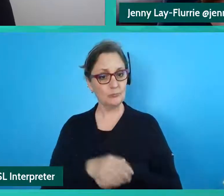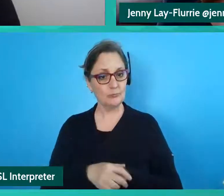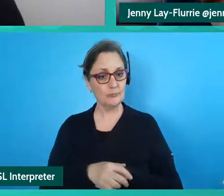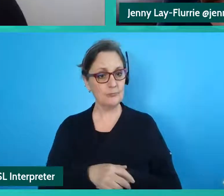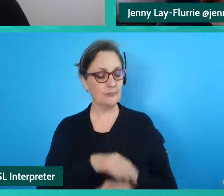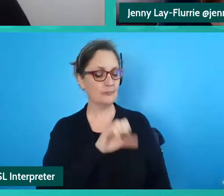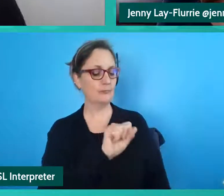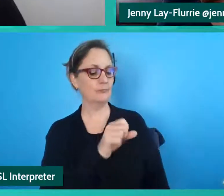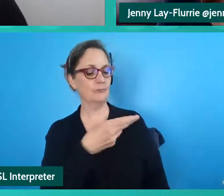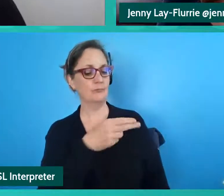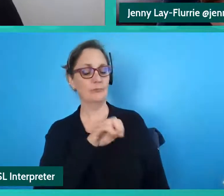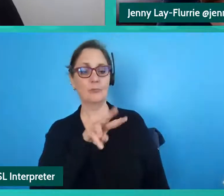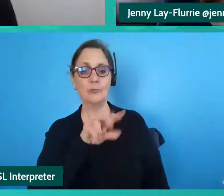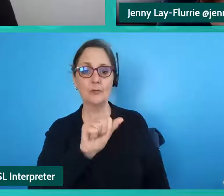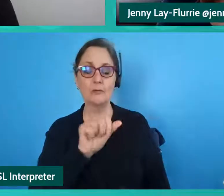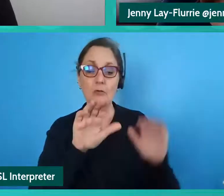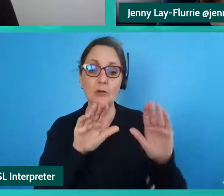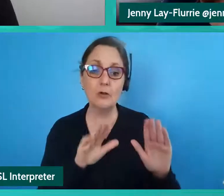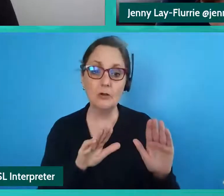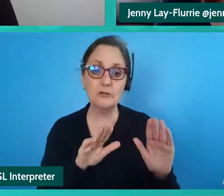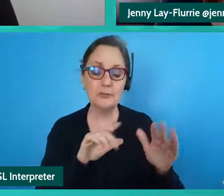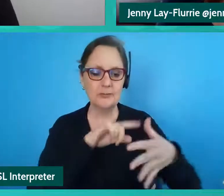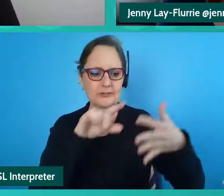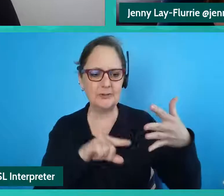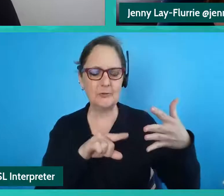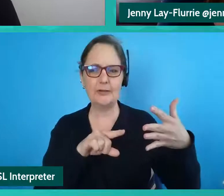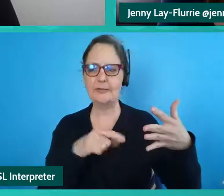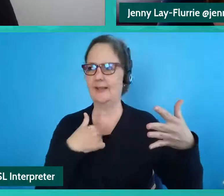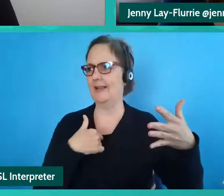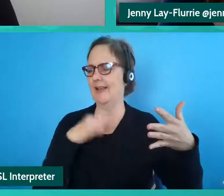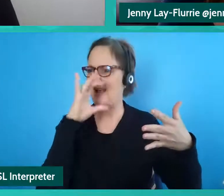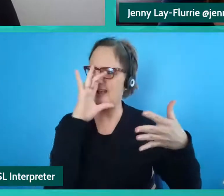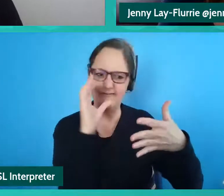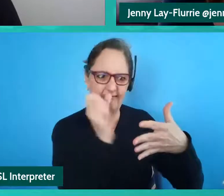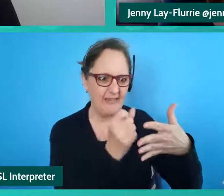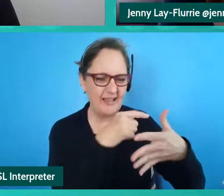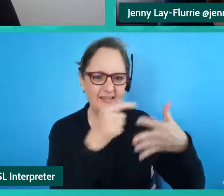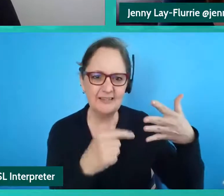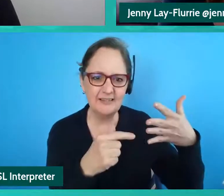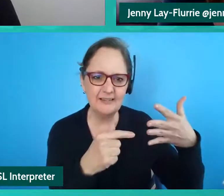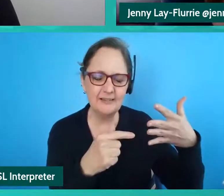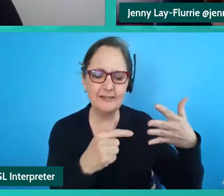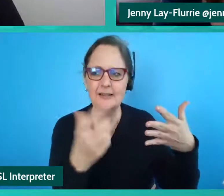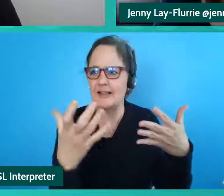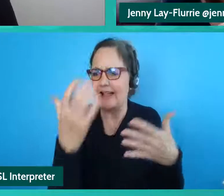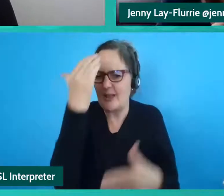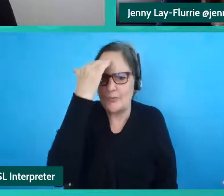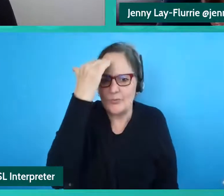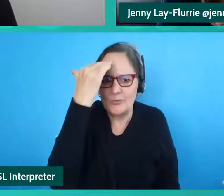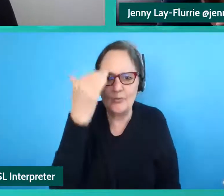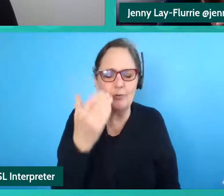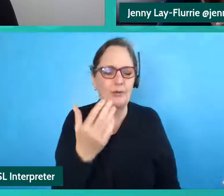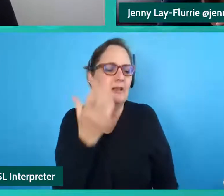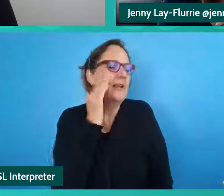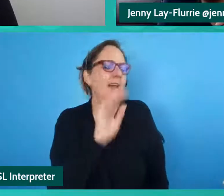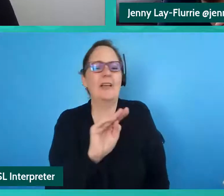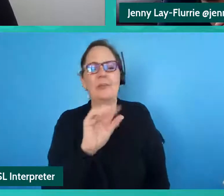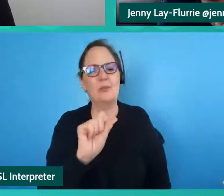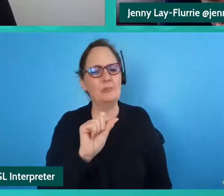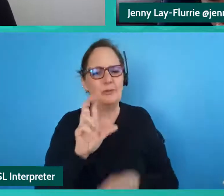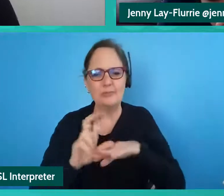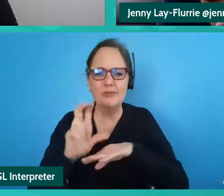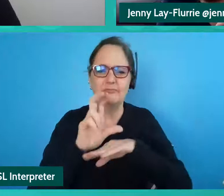Awesome. All of this actually just gets me really fascinated. I really want to know, I know Microsoft has been investing